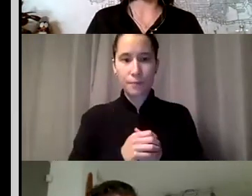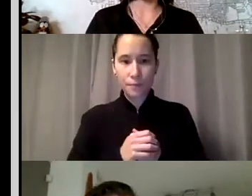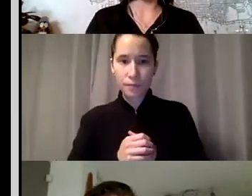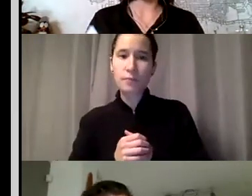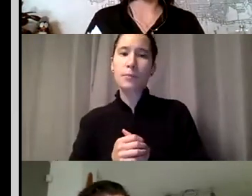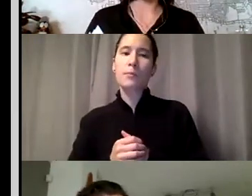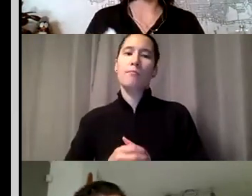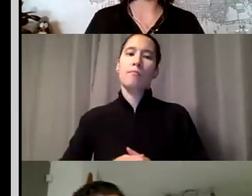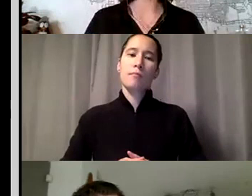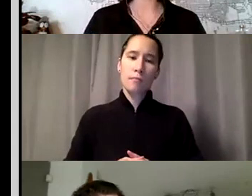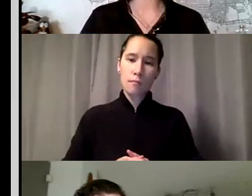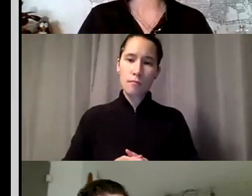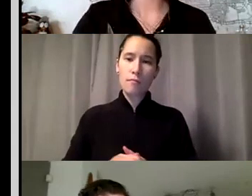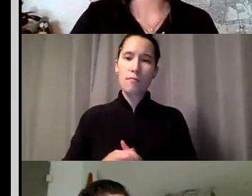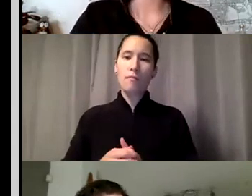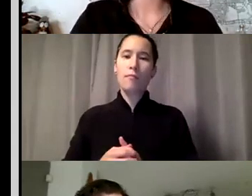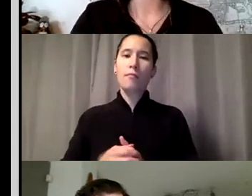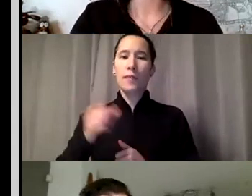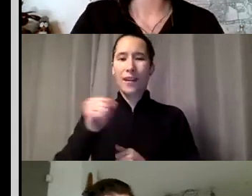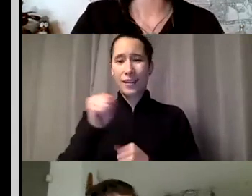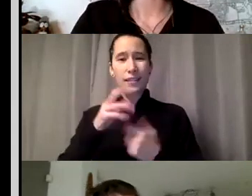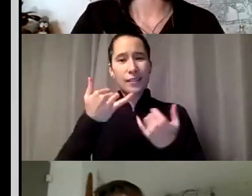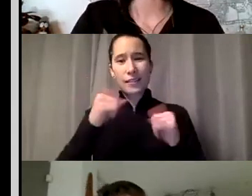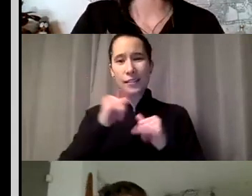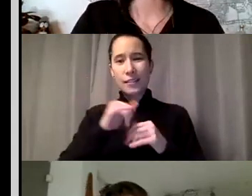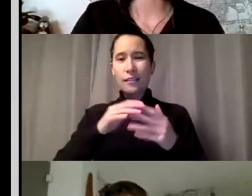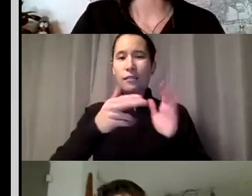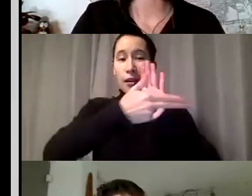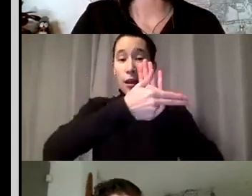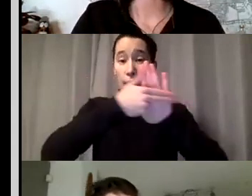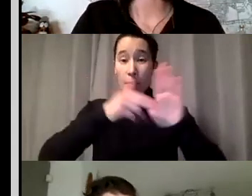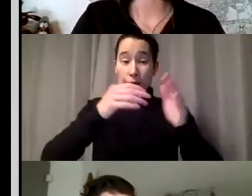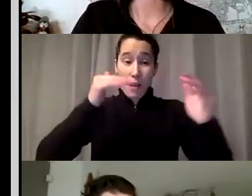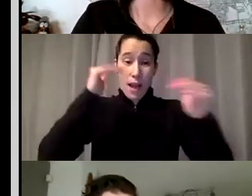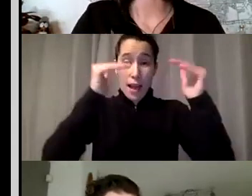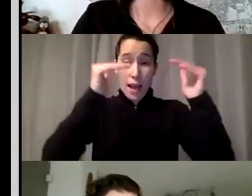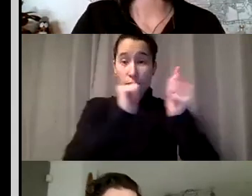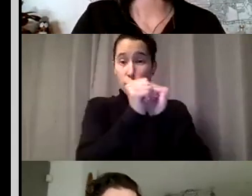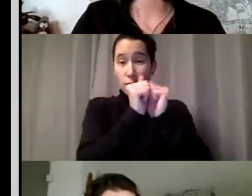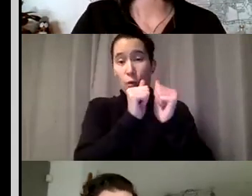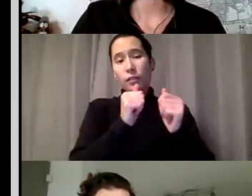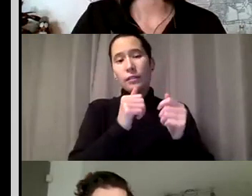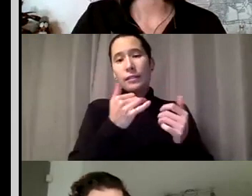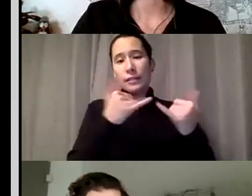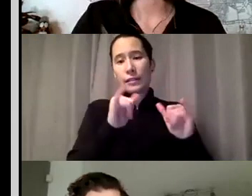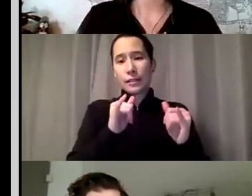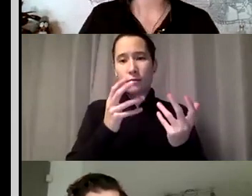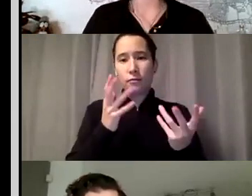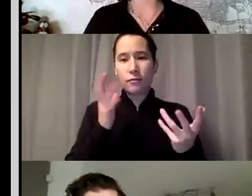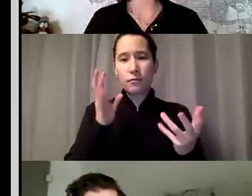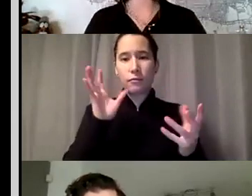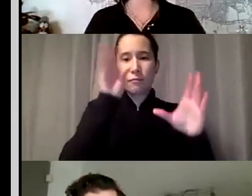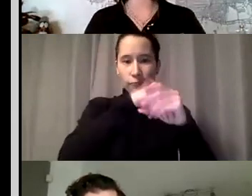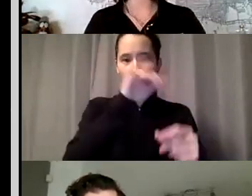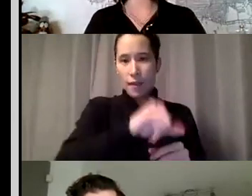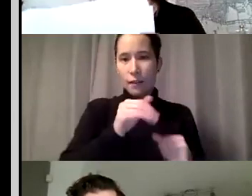a collective, and there will be numbers of what, you know, of what that will then, how many people you are allowed to meet